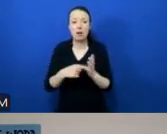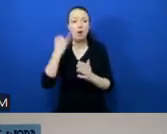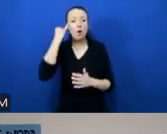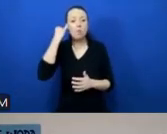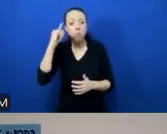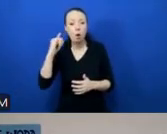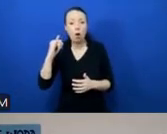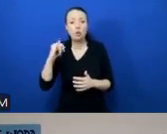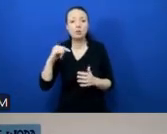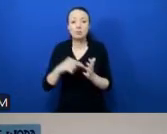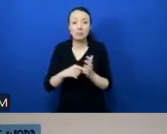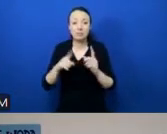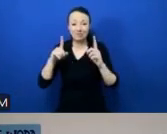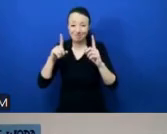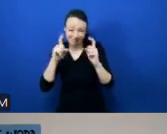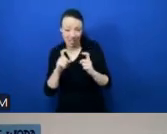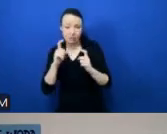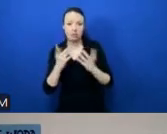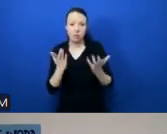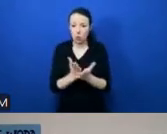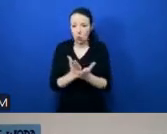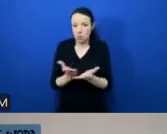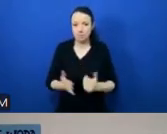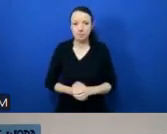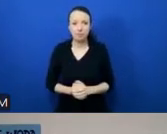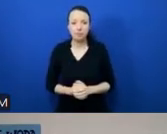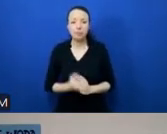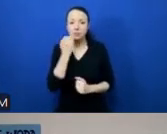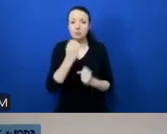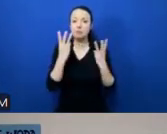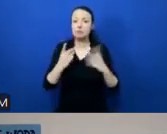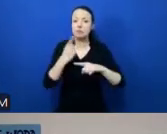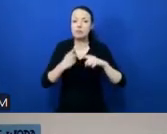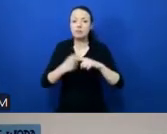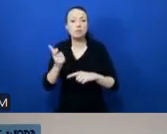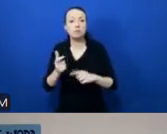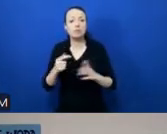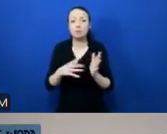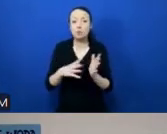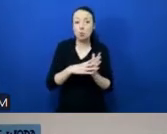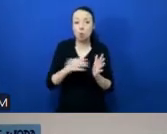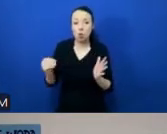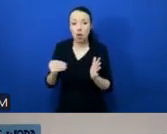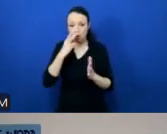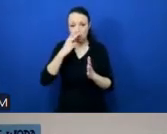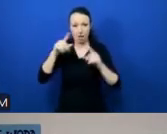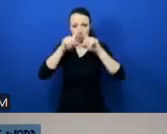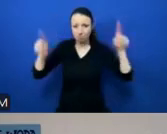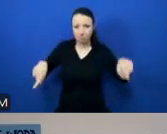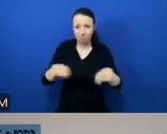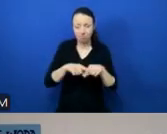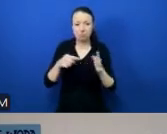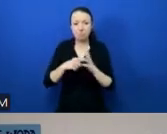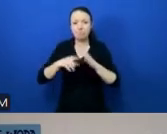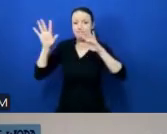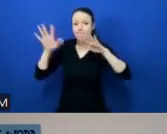well, they were really handicapped from the very beginning. Another important element was the local